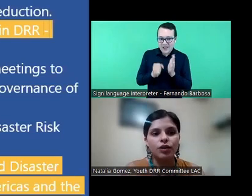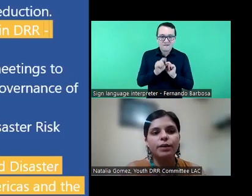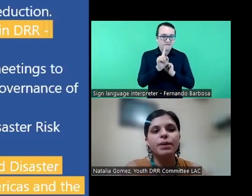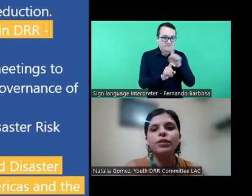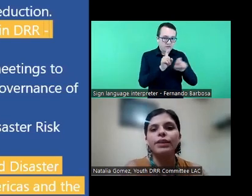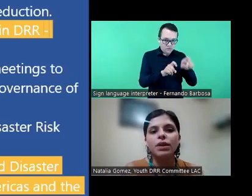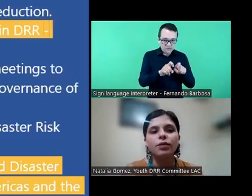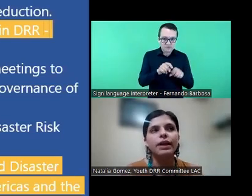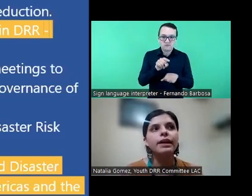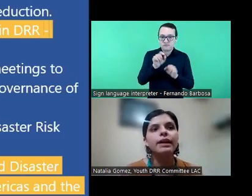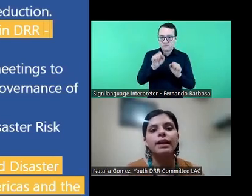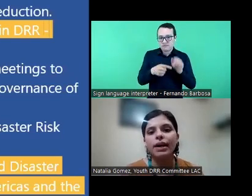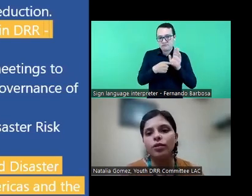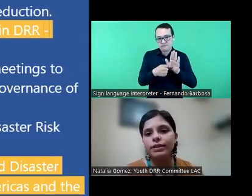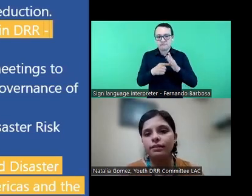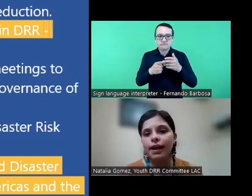in resilience and climate action